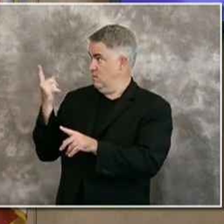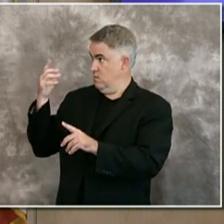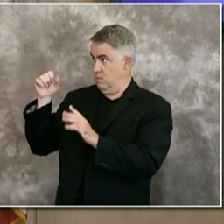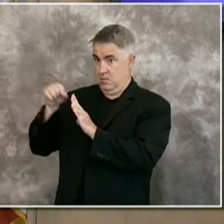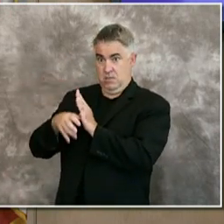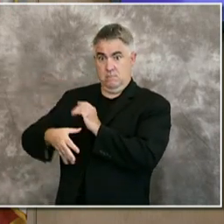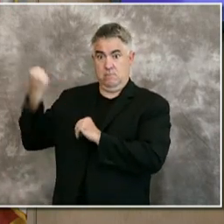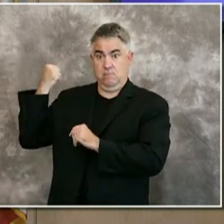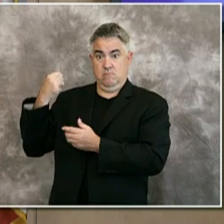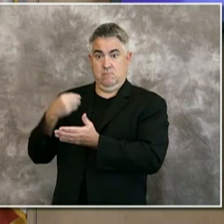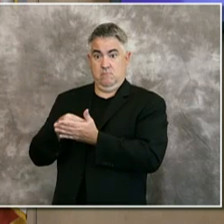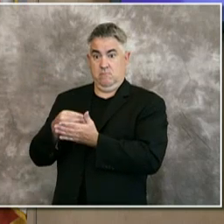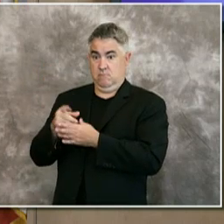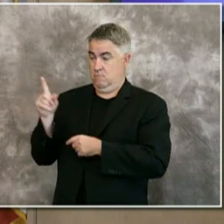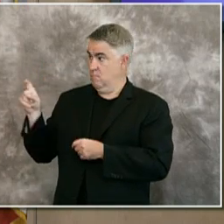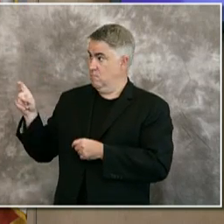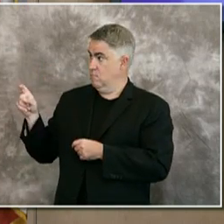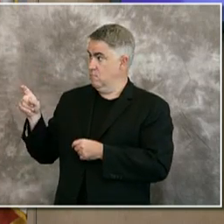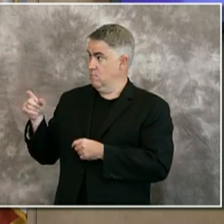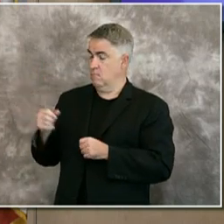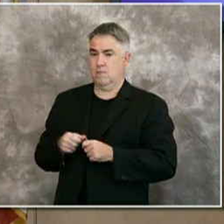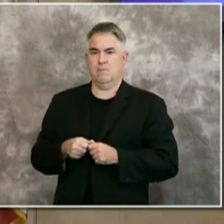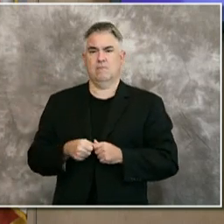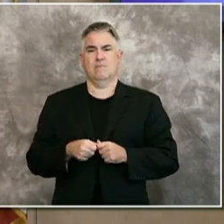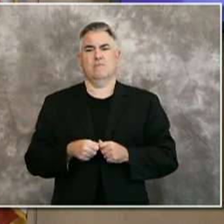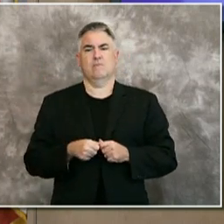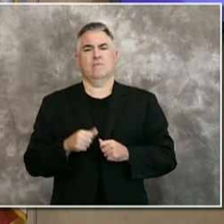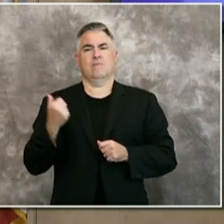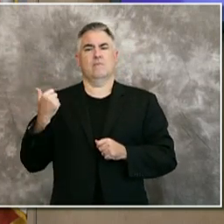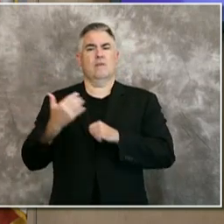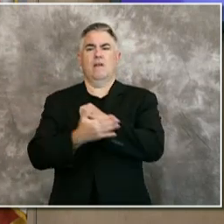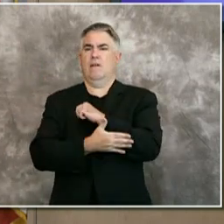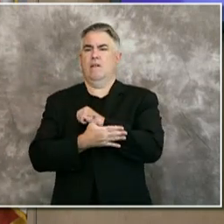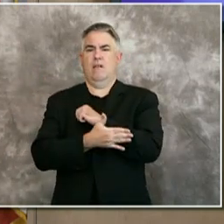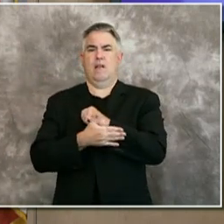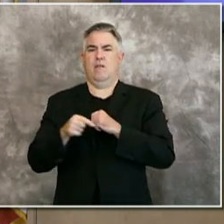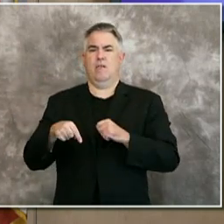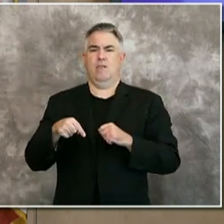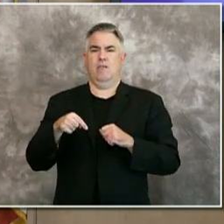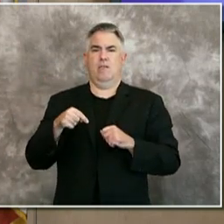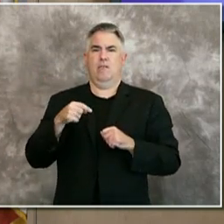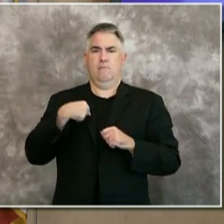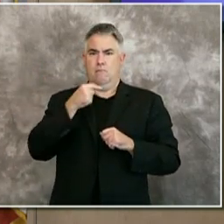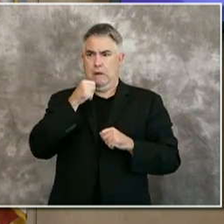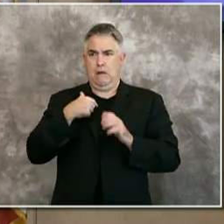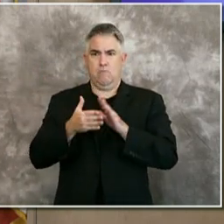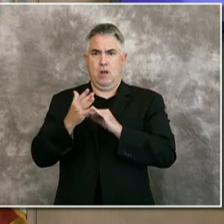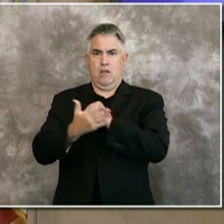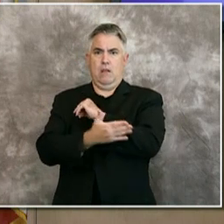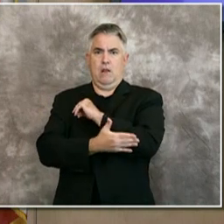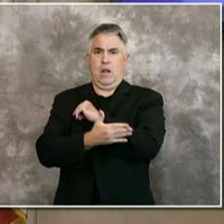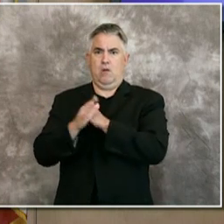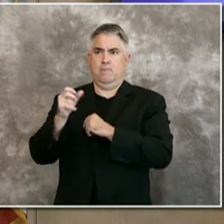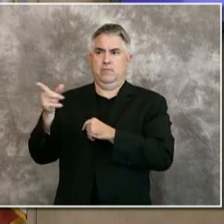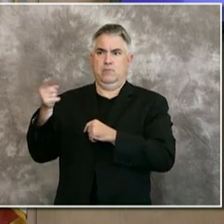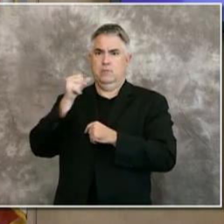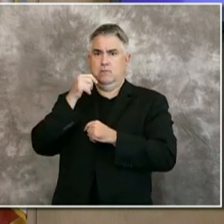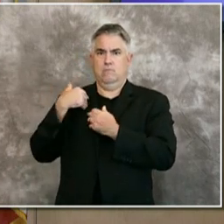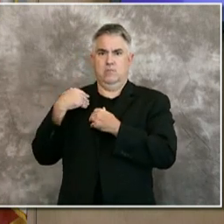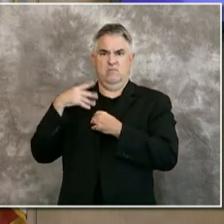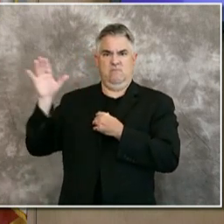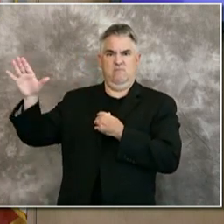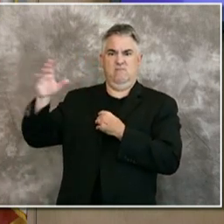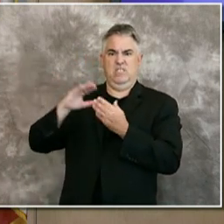well? Well, as I said, this county does not have any beaches that we run, so I don't think that we would be impacted by that. But at this